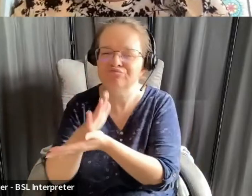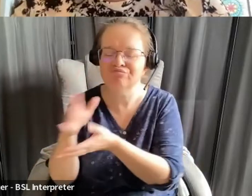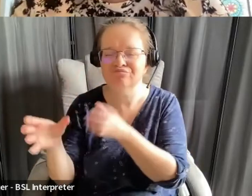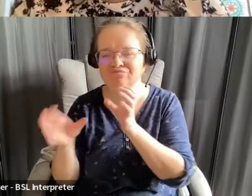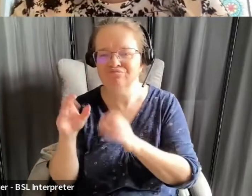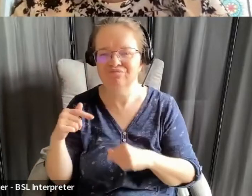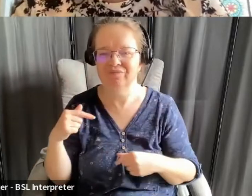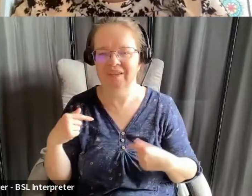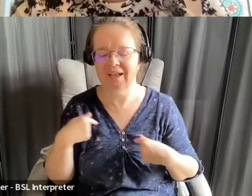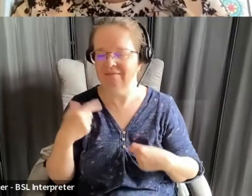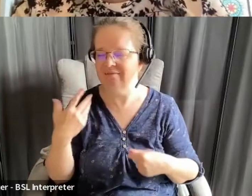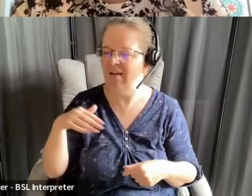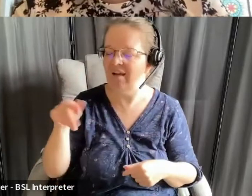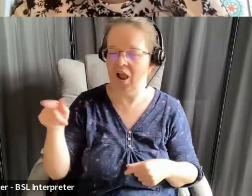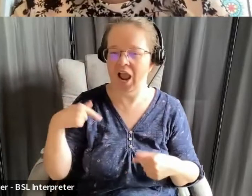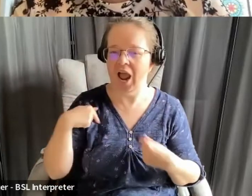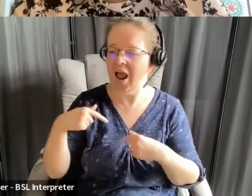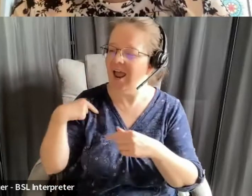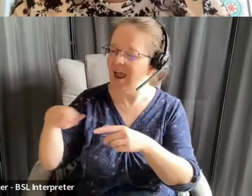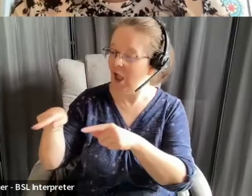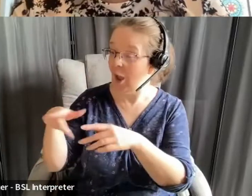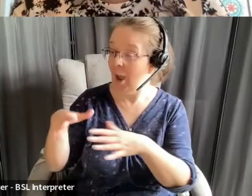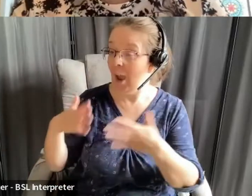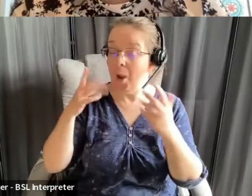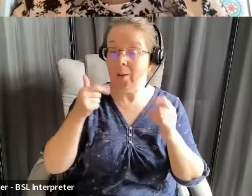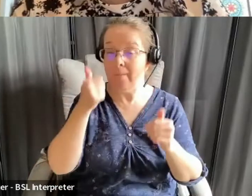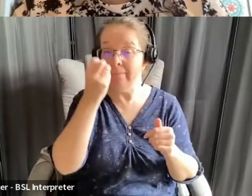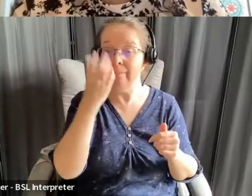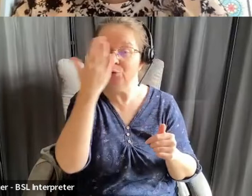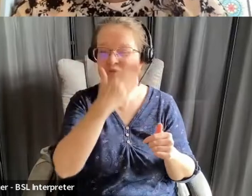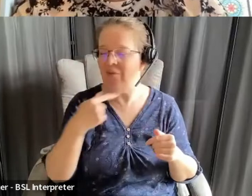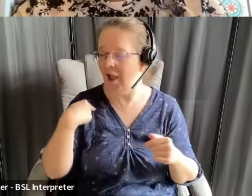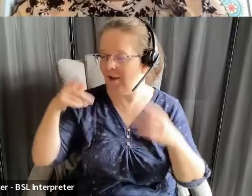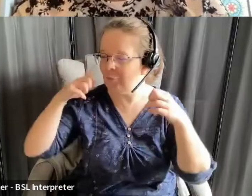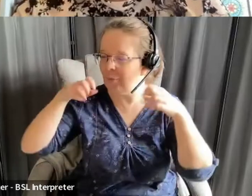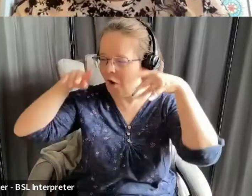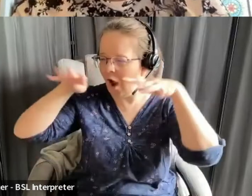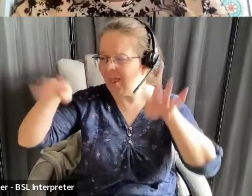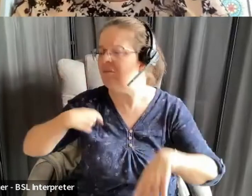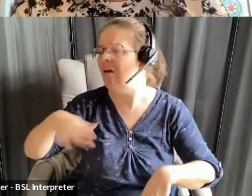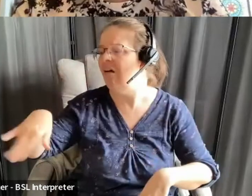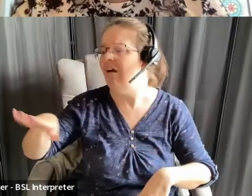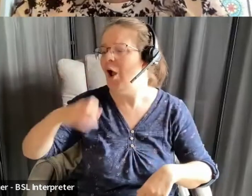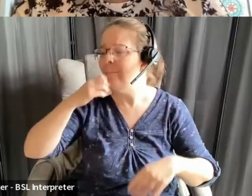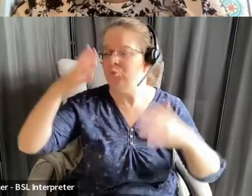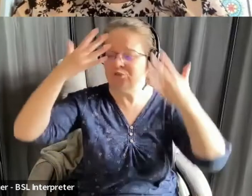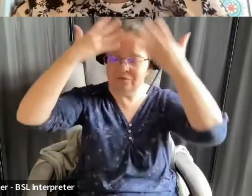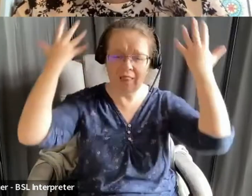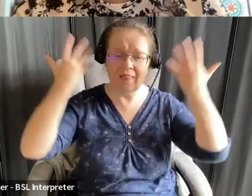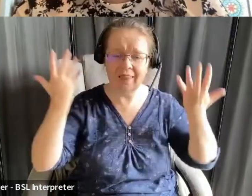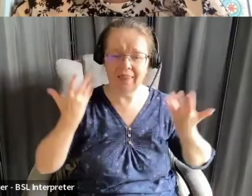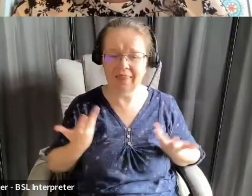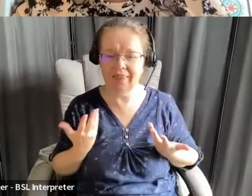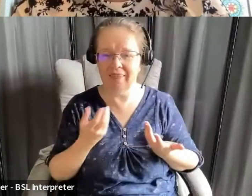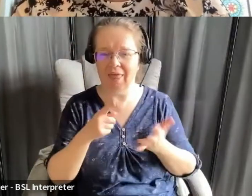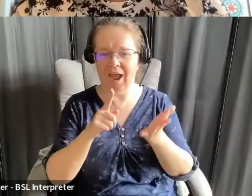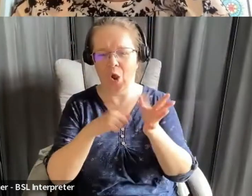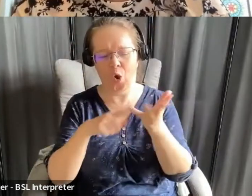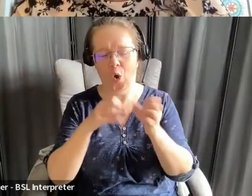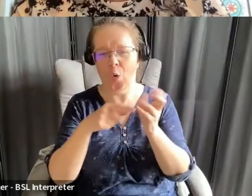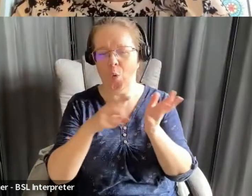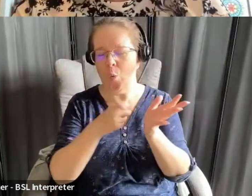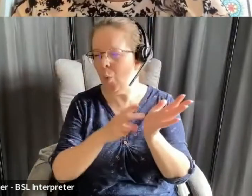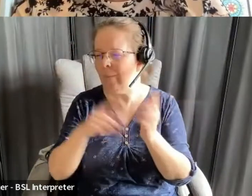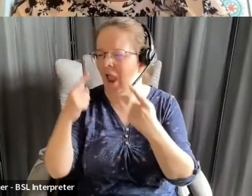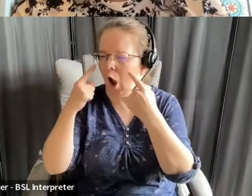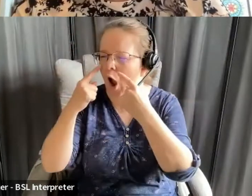sort of beauty treatments. I said, "Oh, let me tint your eyelashes," because she had this beautiful auburny hair, but with quite light eyelashes. And I thought,